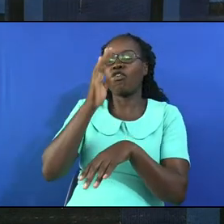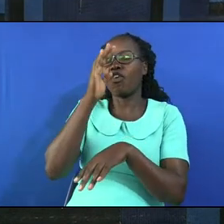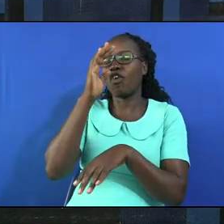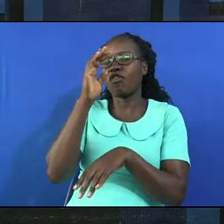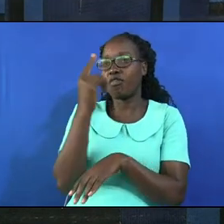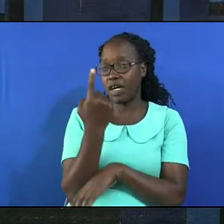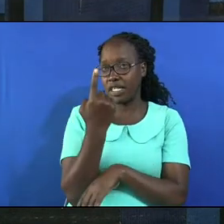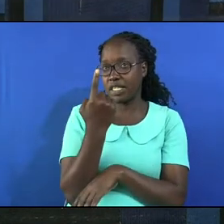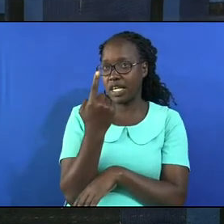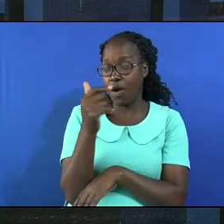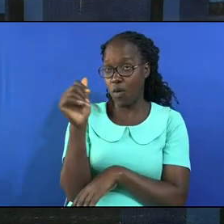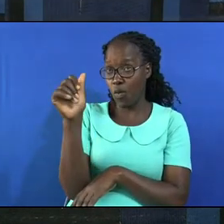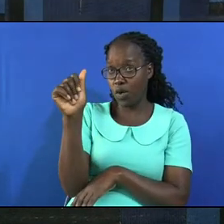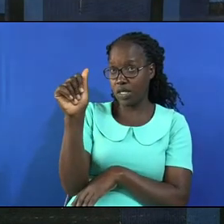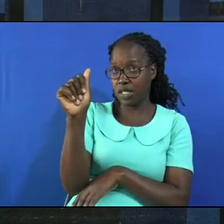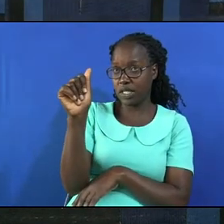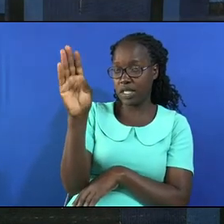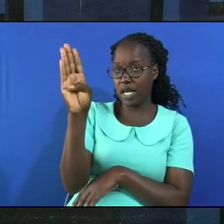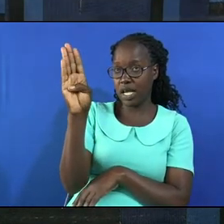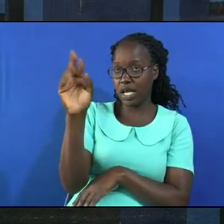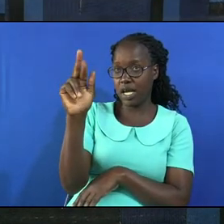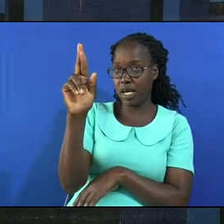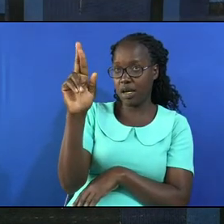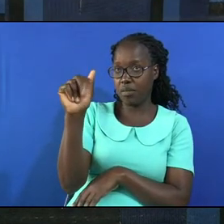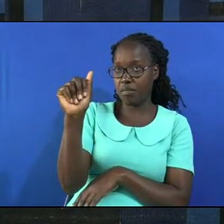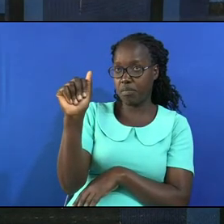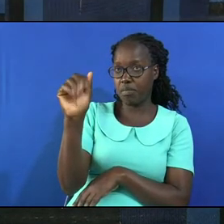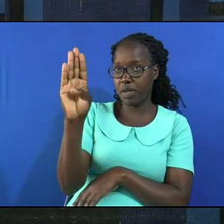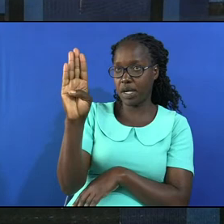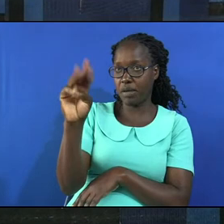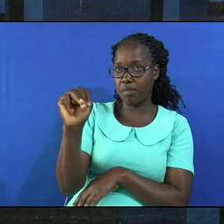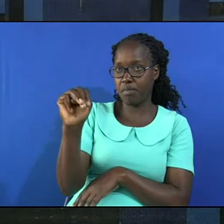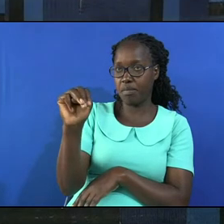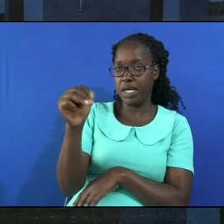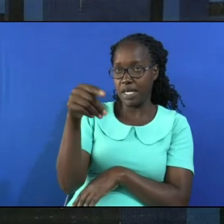first was Abraham himself.